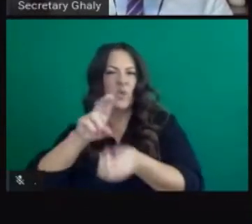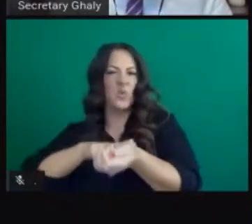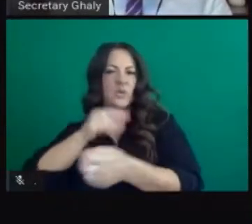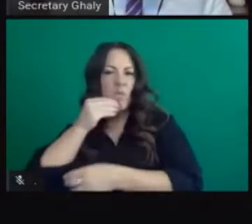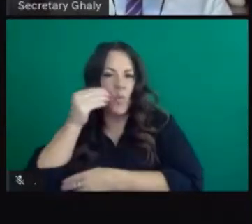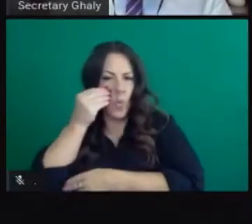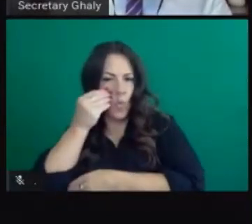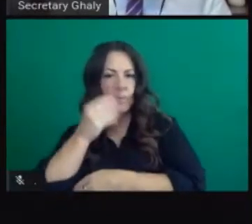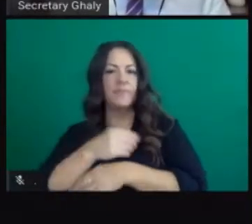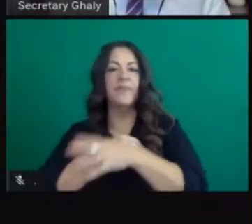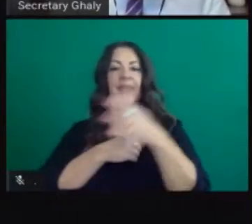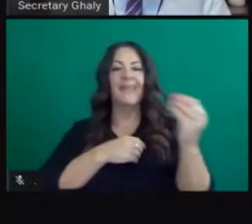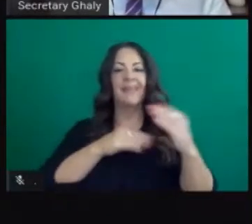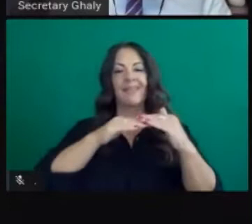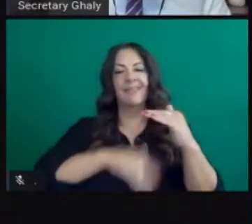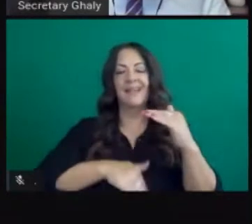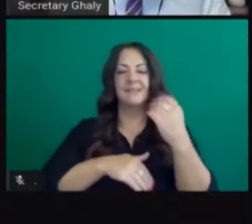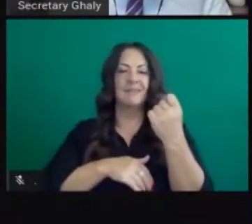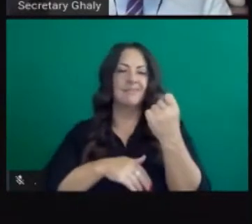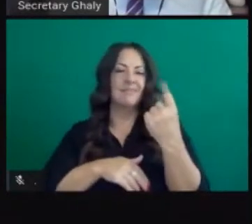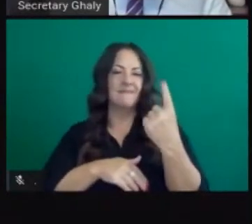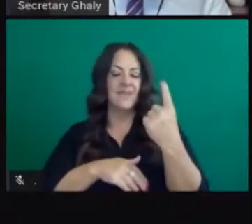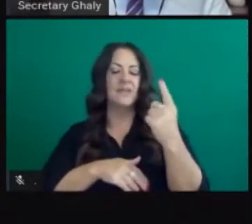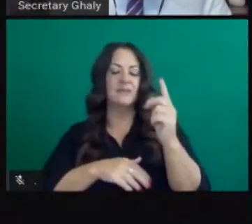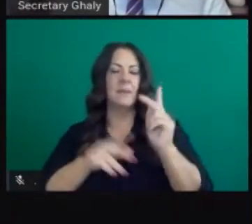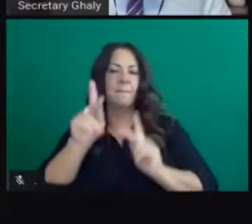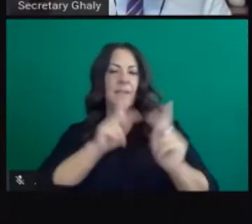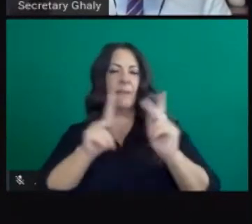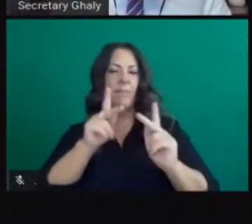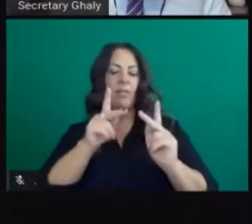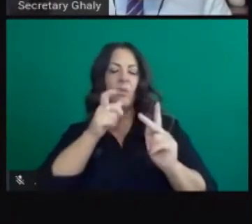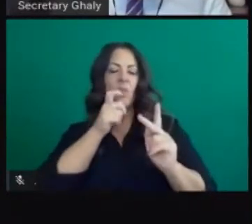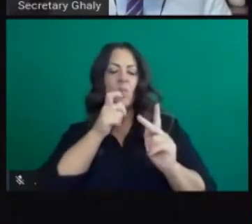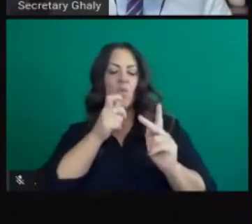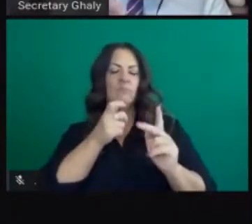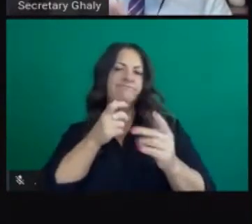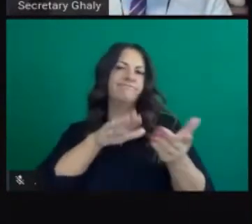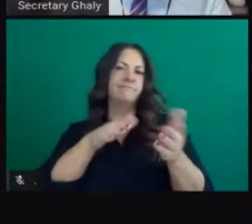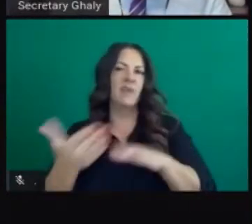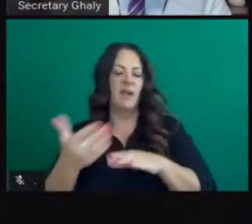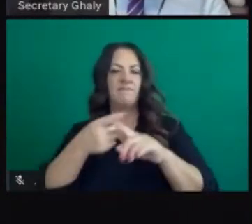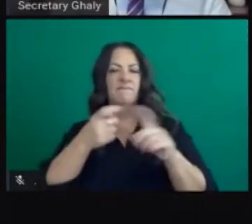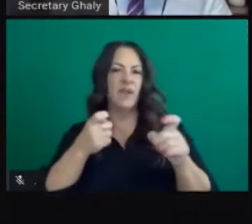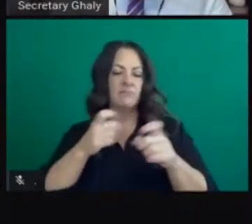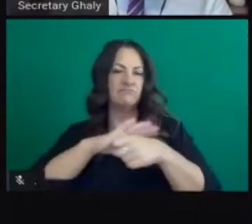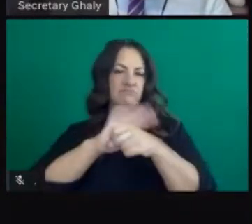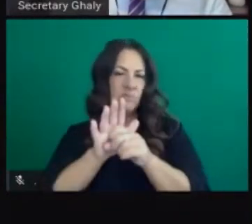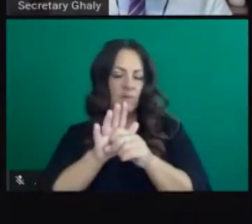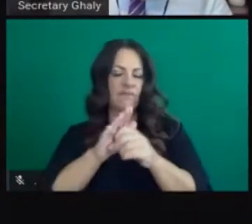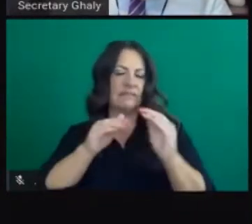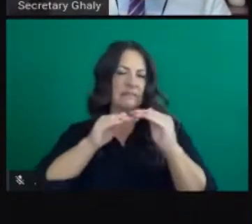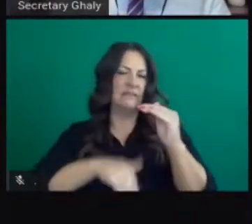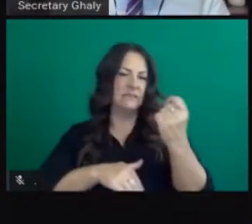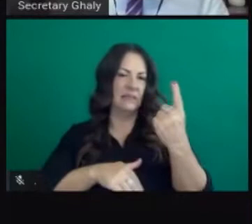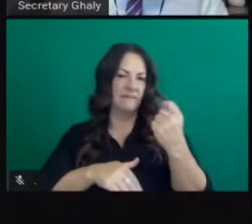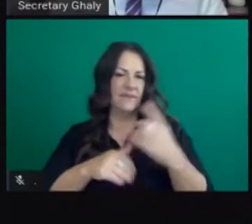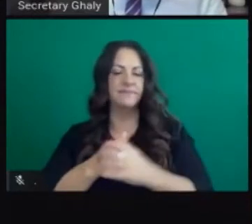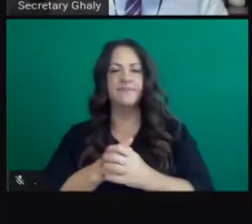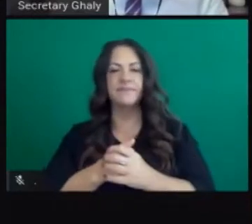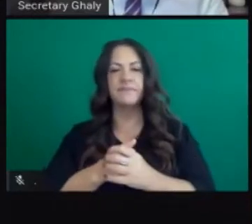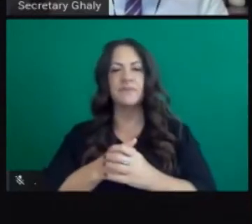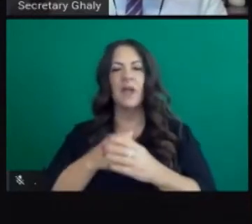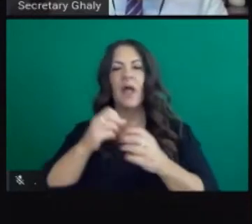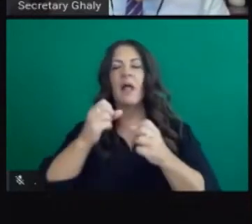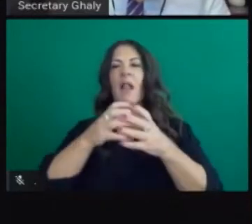reported skilled nursing facility deaths related to COVID on any day. So lots of progress between April and